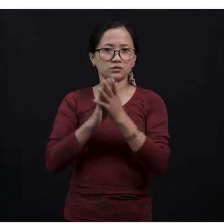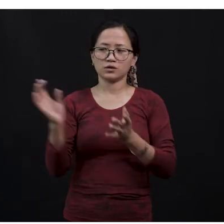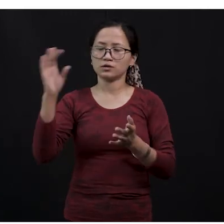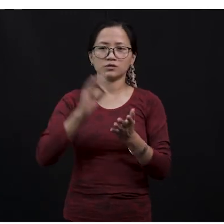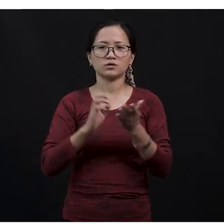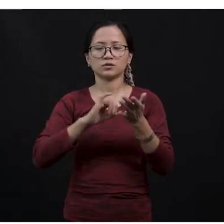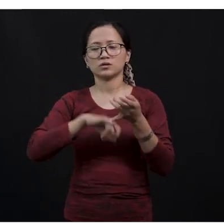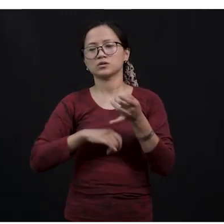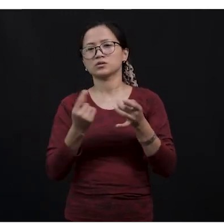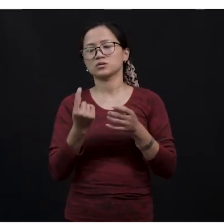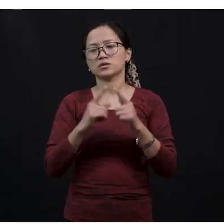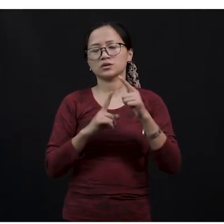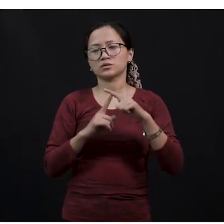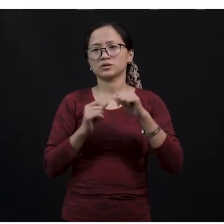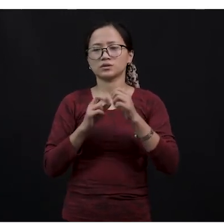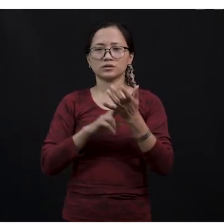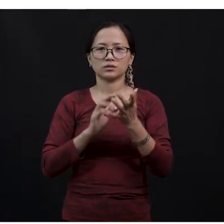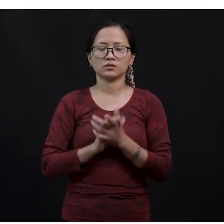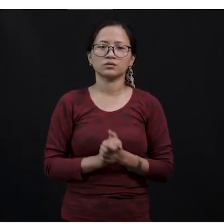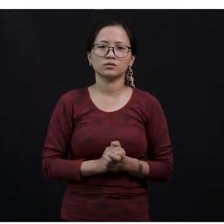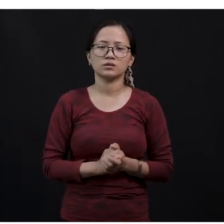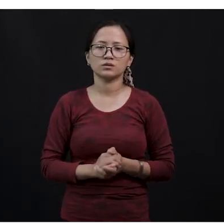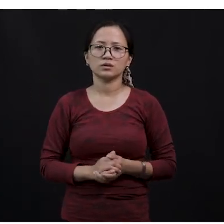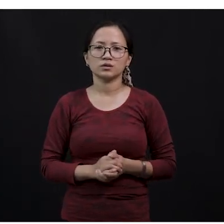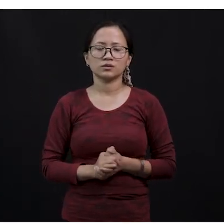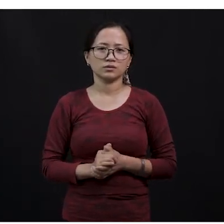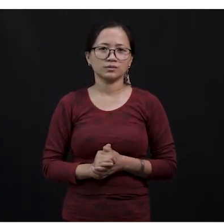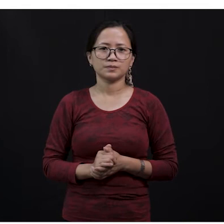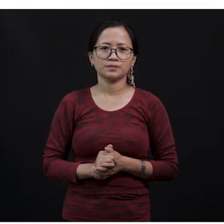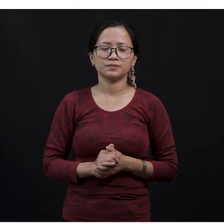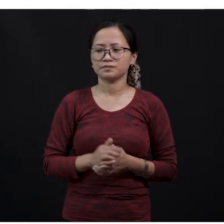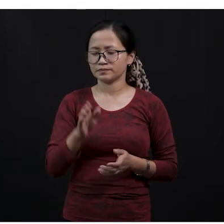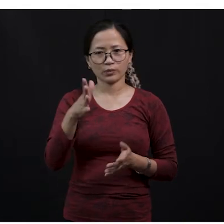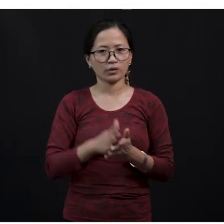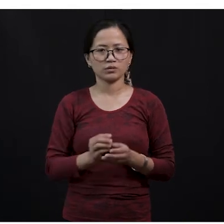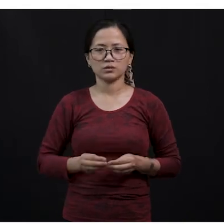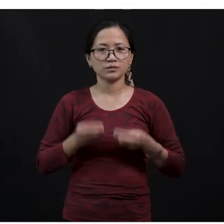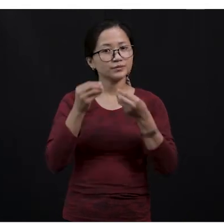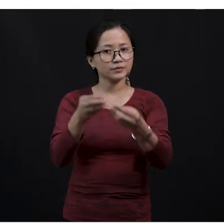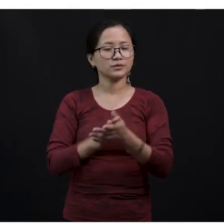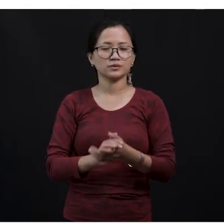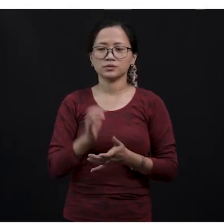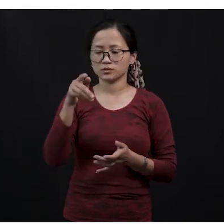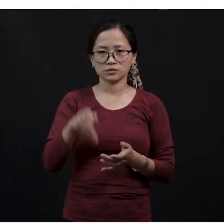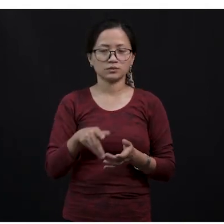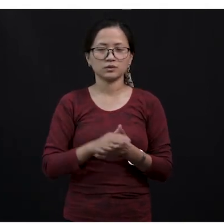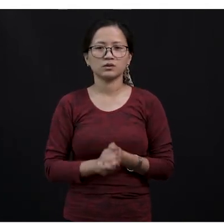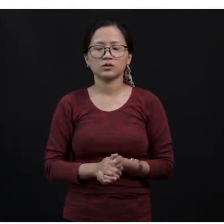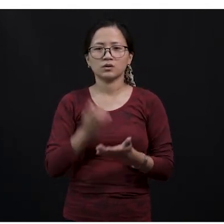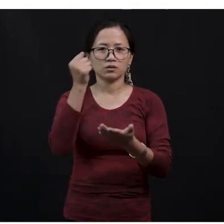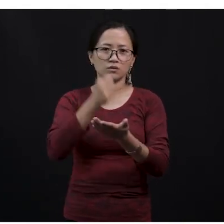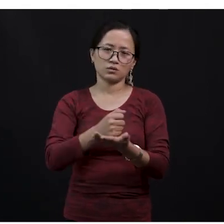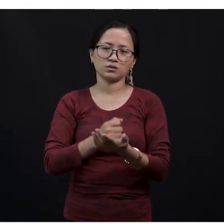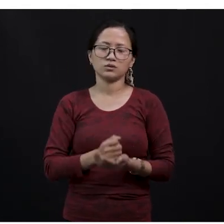this policy of taxation in Doab, when it was famine and there was nobody who could produce that yield, this order